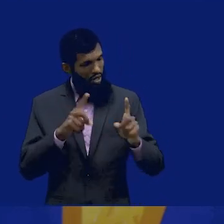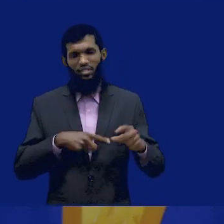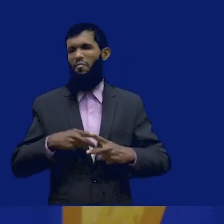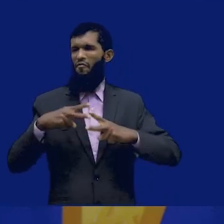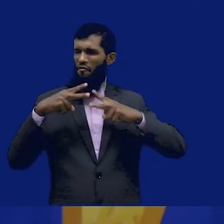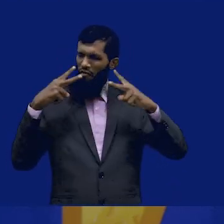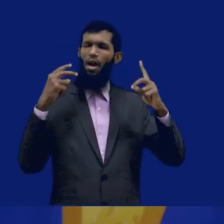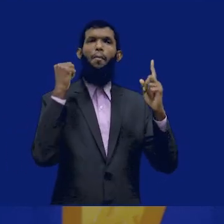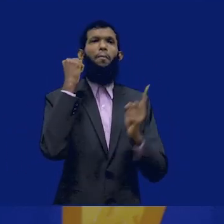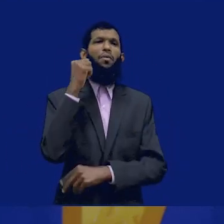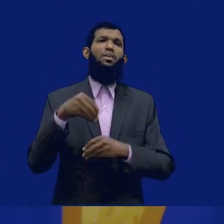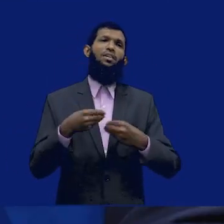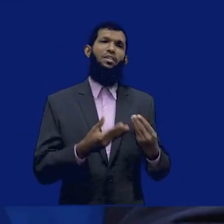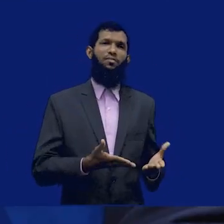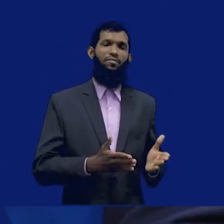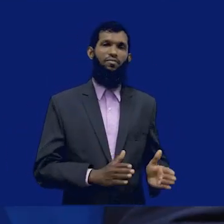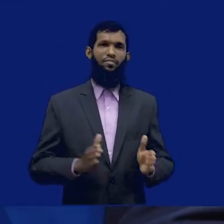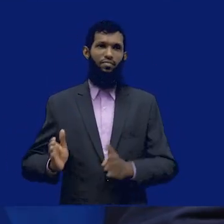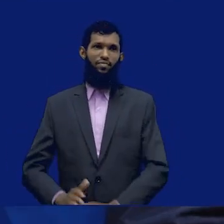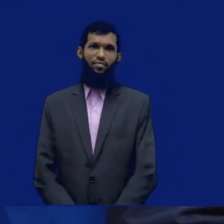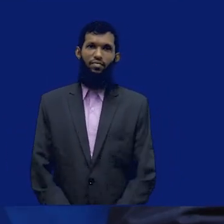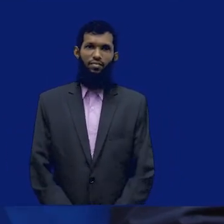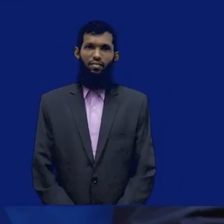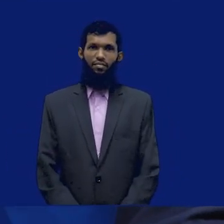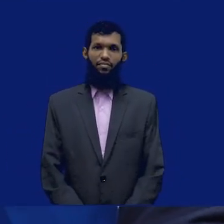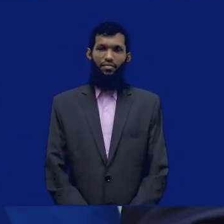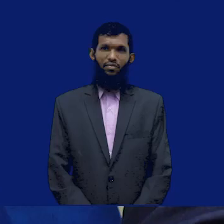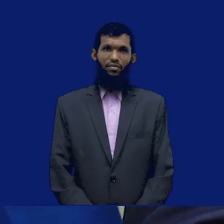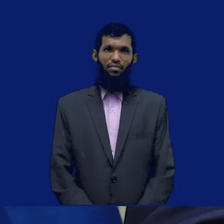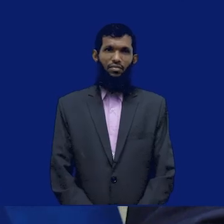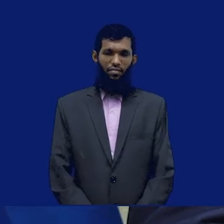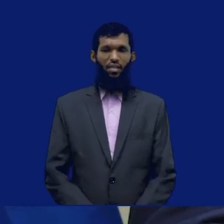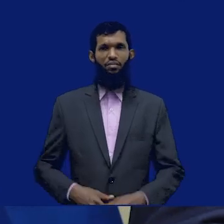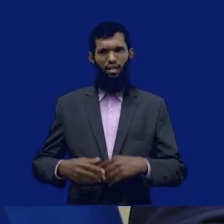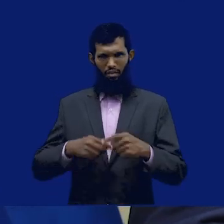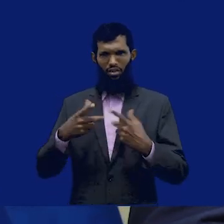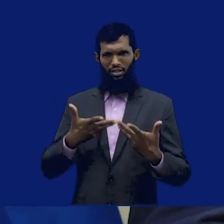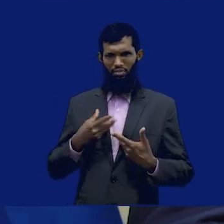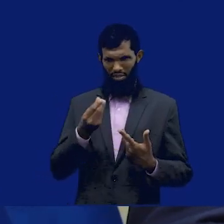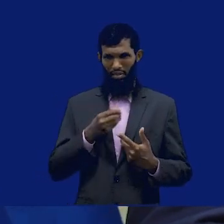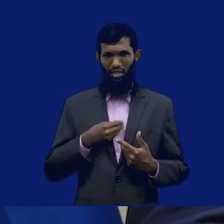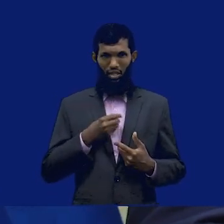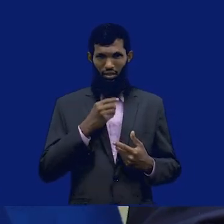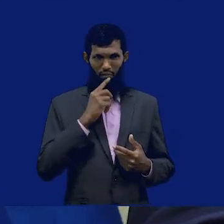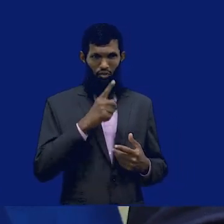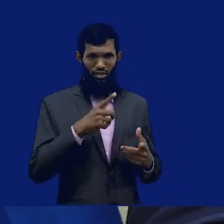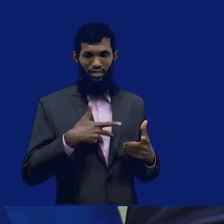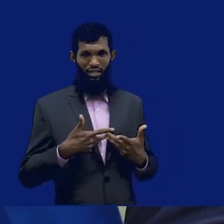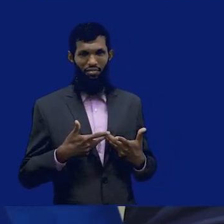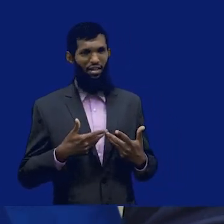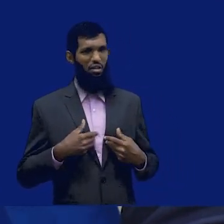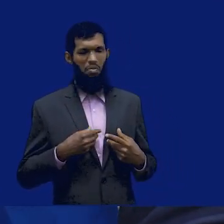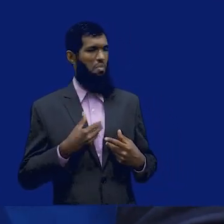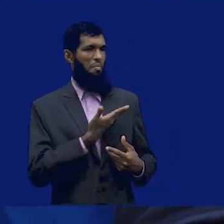very severe punishment. When we talk about the people who abstain or who refuse giving zakat, it is